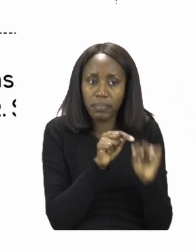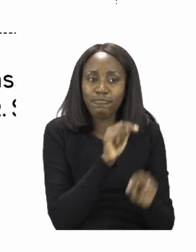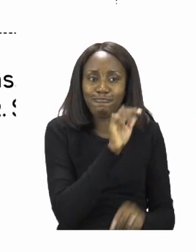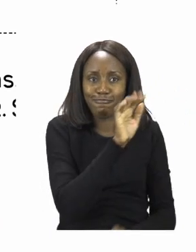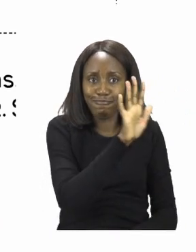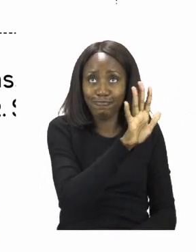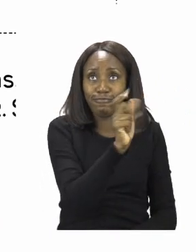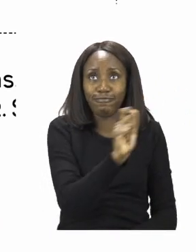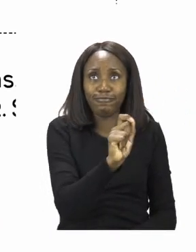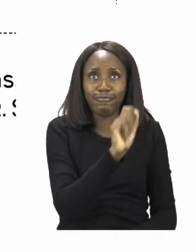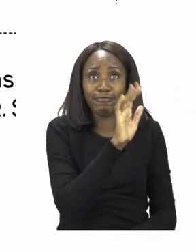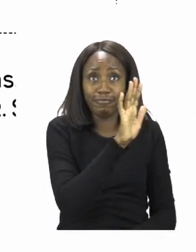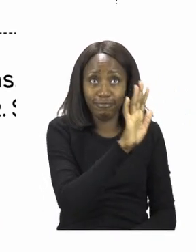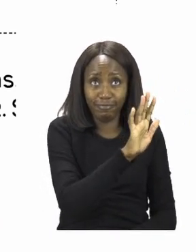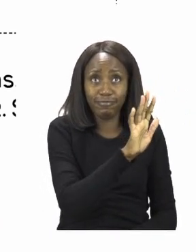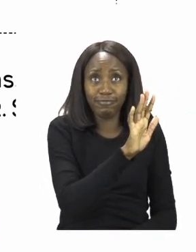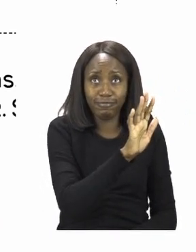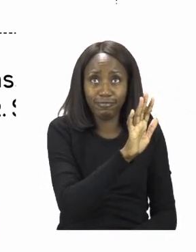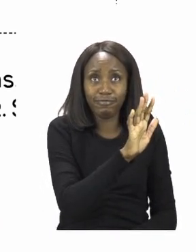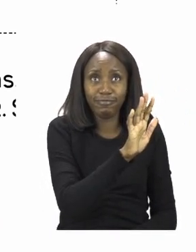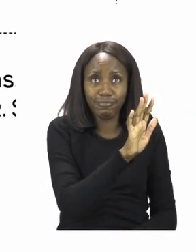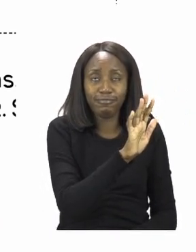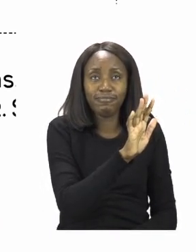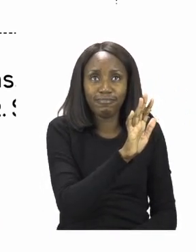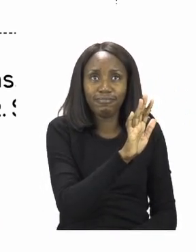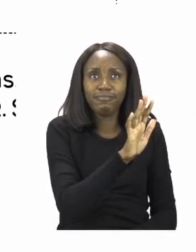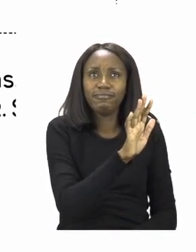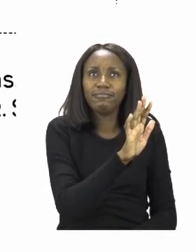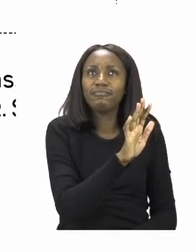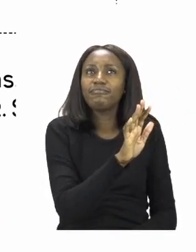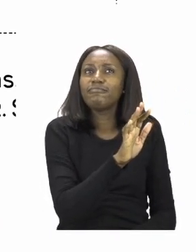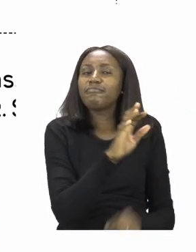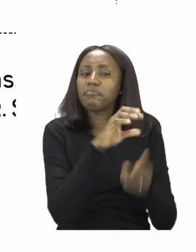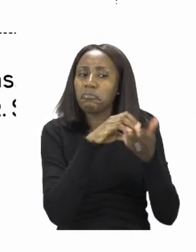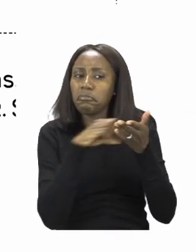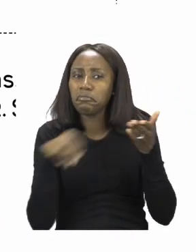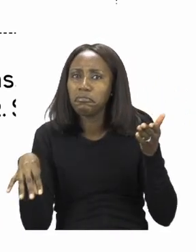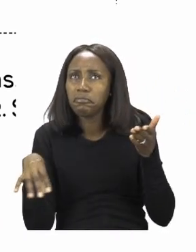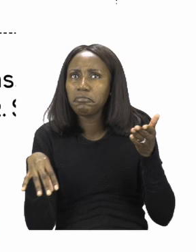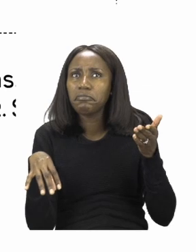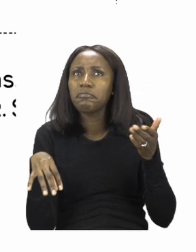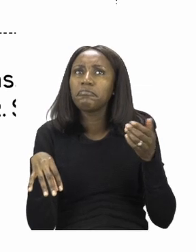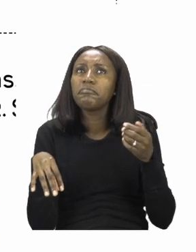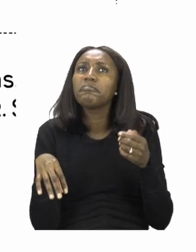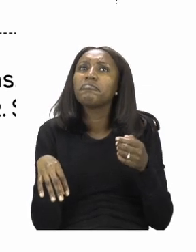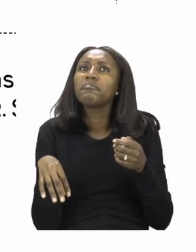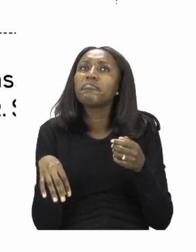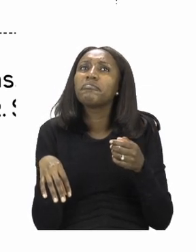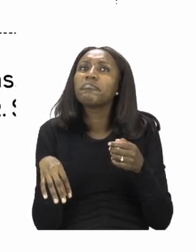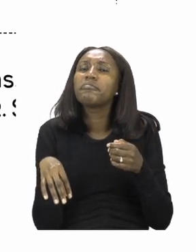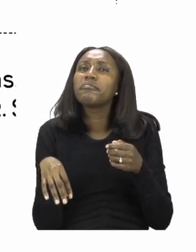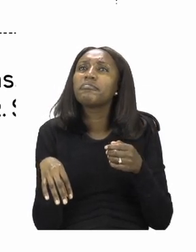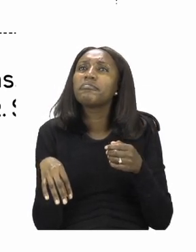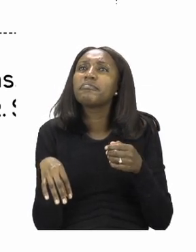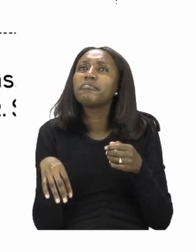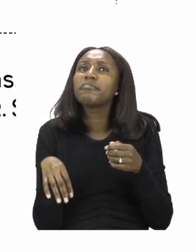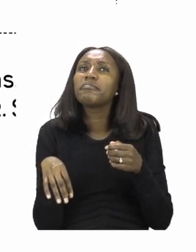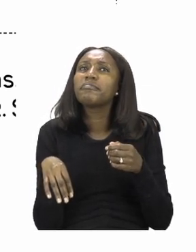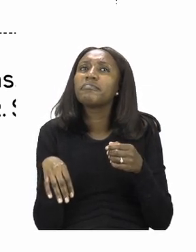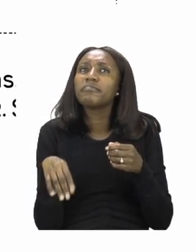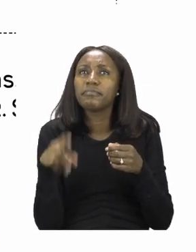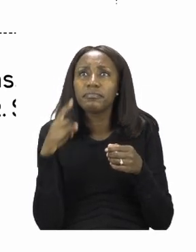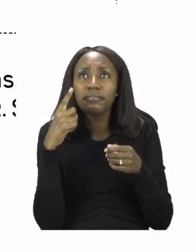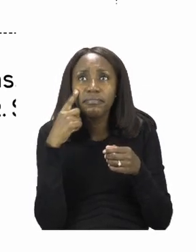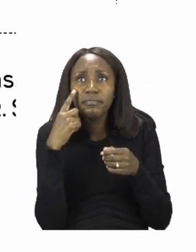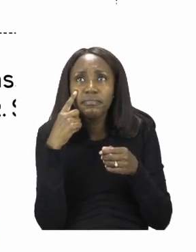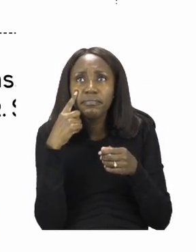5. Well done. Now we have said 5 minus. So we know that